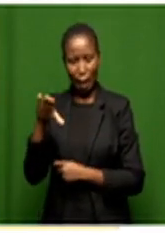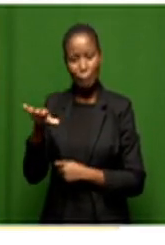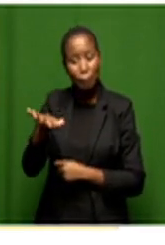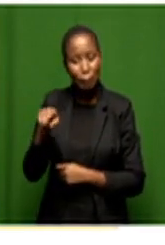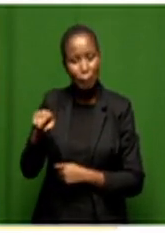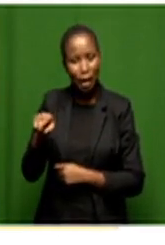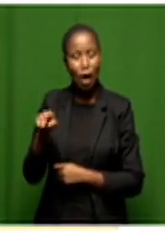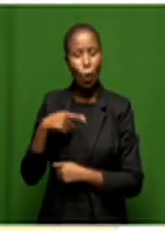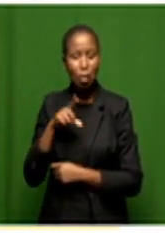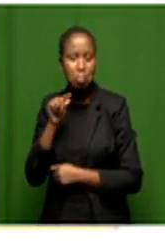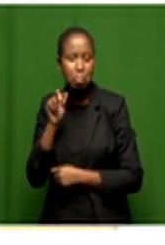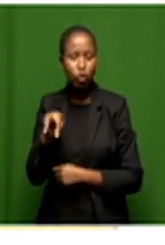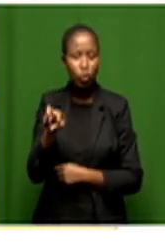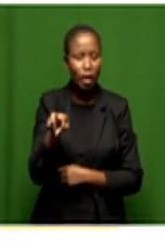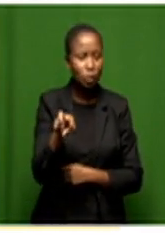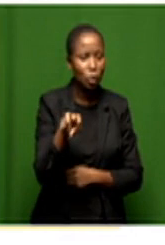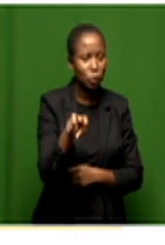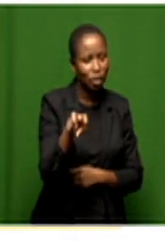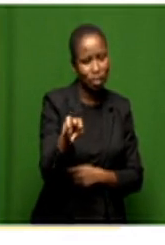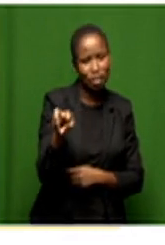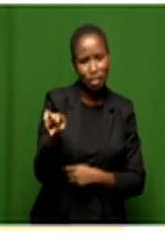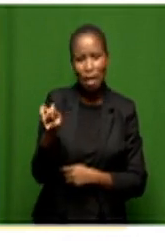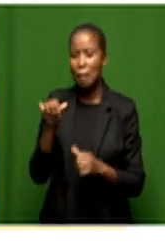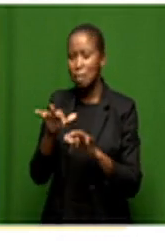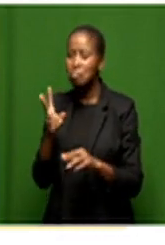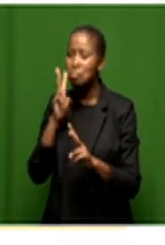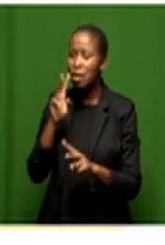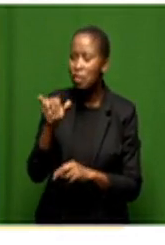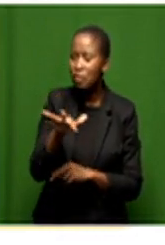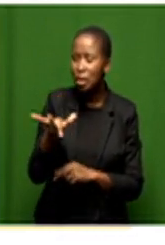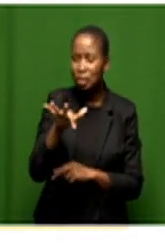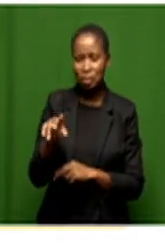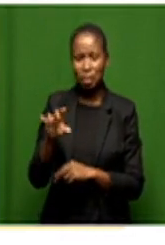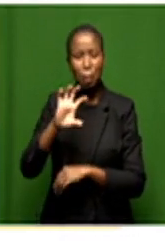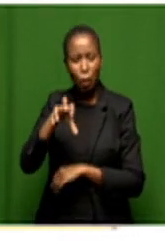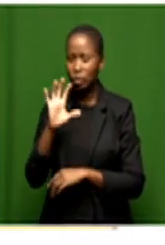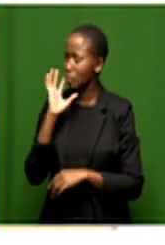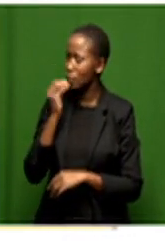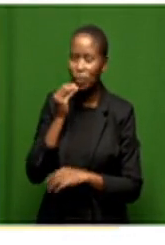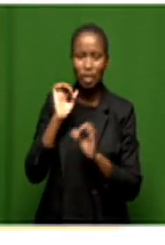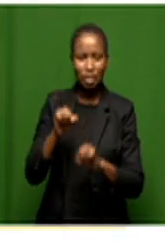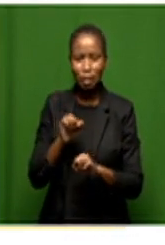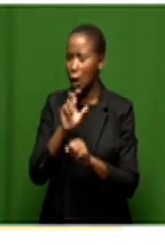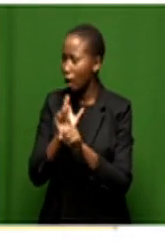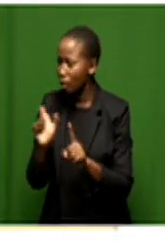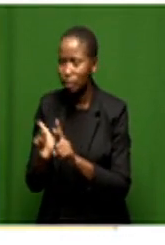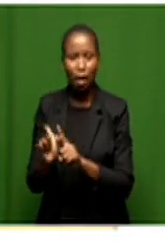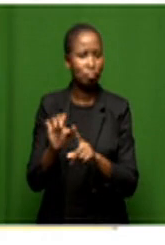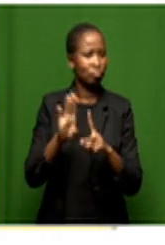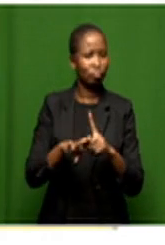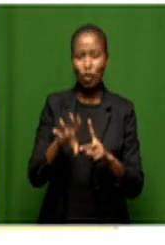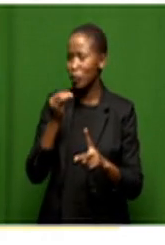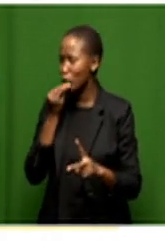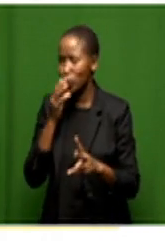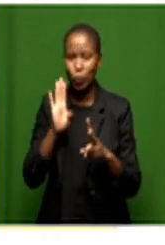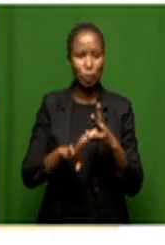the tour and appreciating that we are visiting this beautiful province. And they're showcasing the culture, they're showcasing the